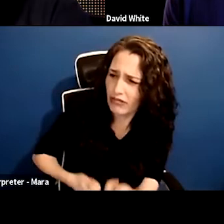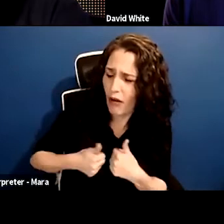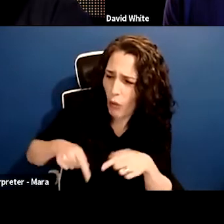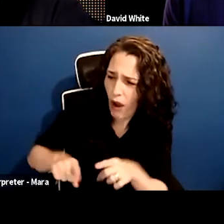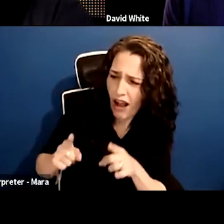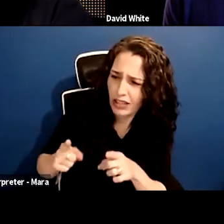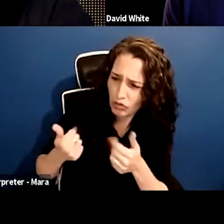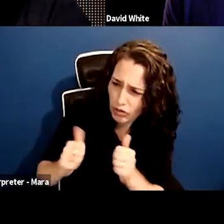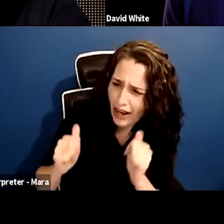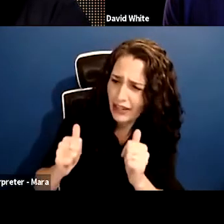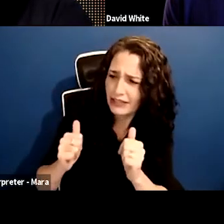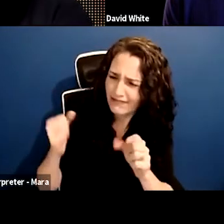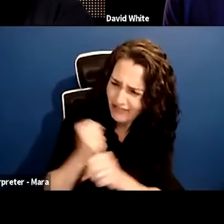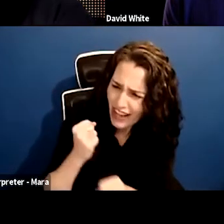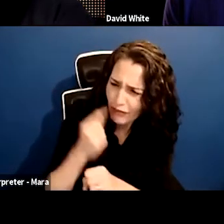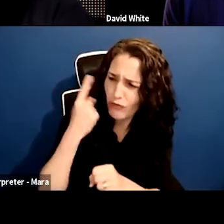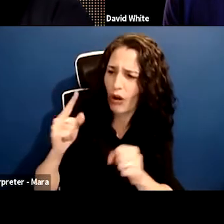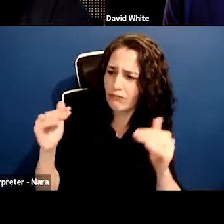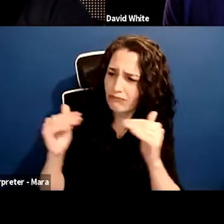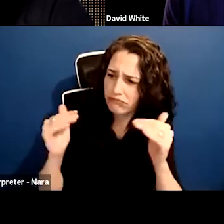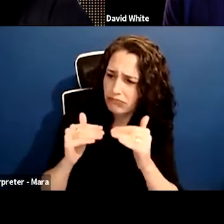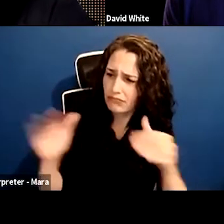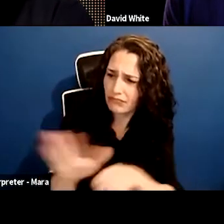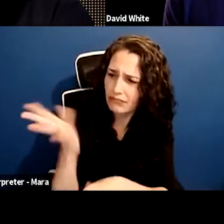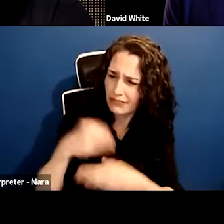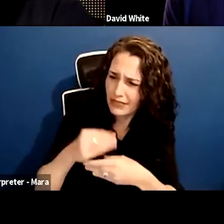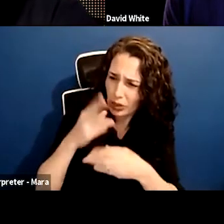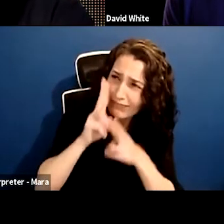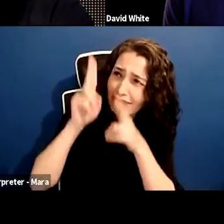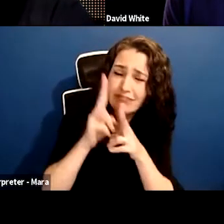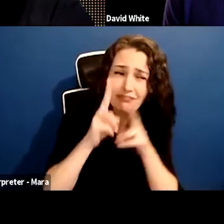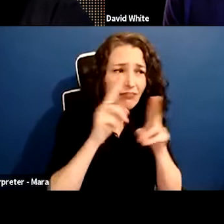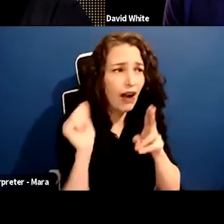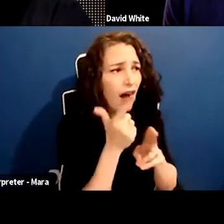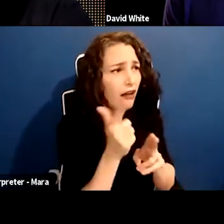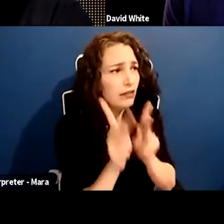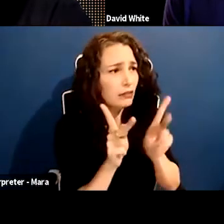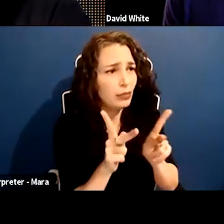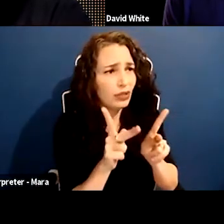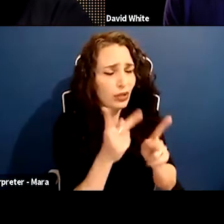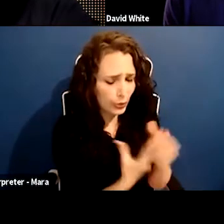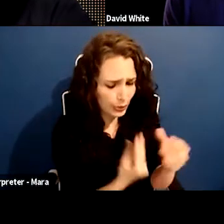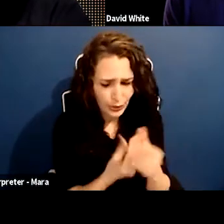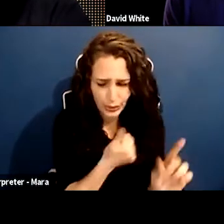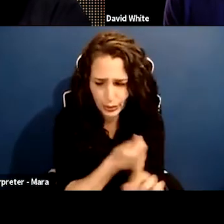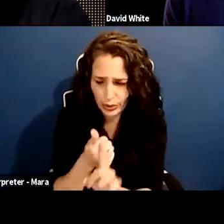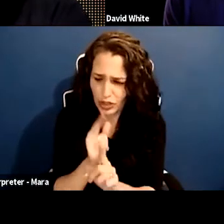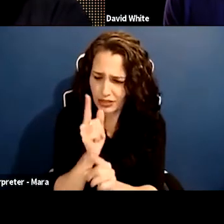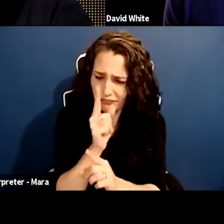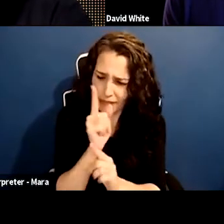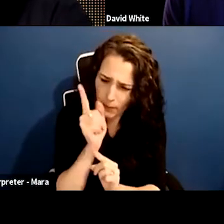So with the weight of that balanced to the light of this week, I just want to have a moment of silence for all those who